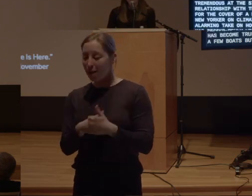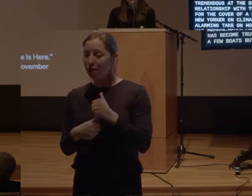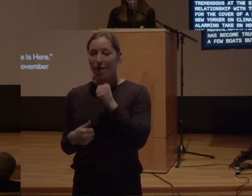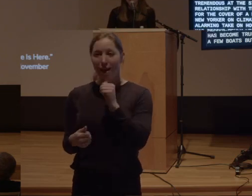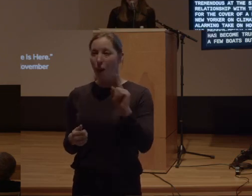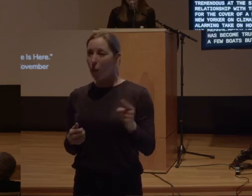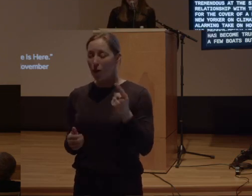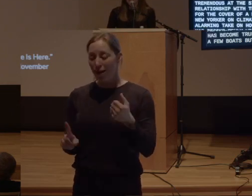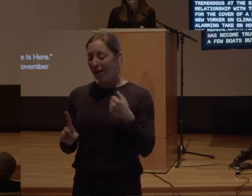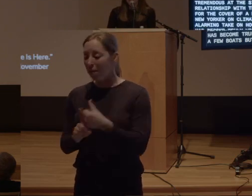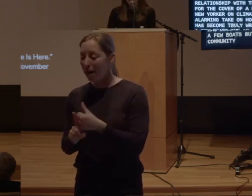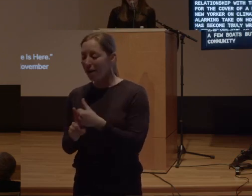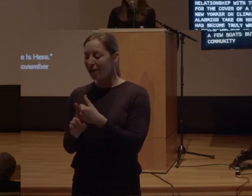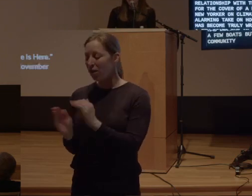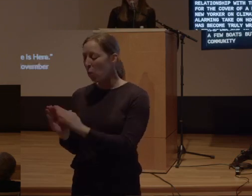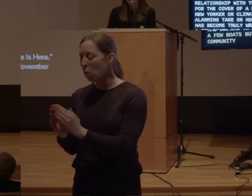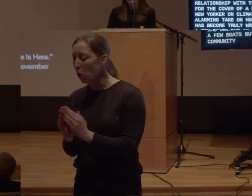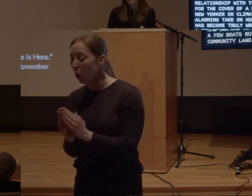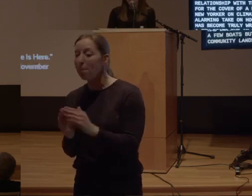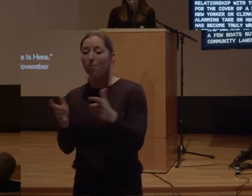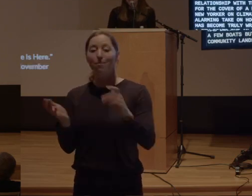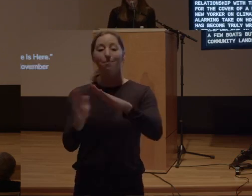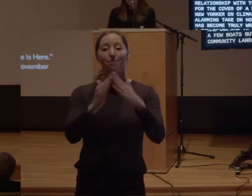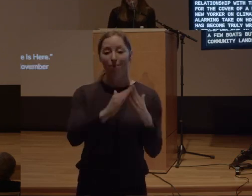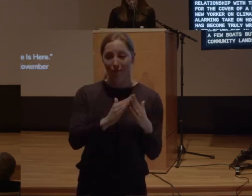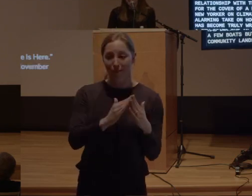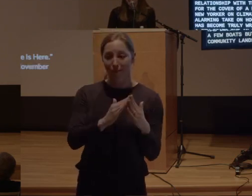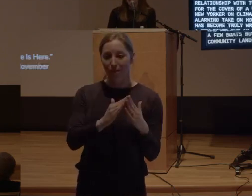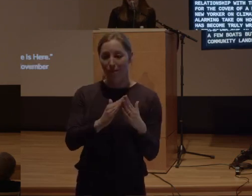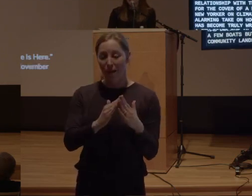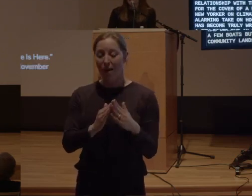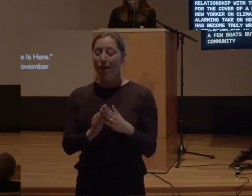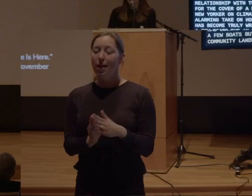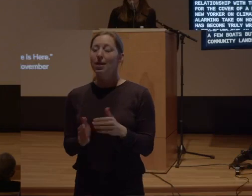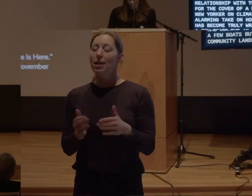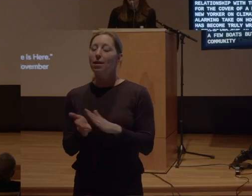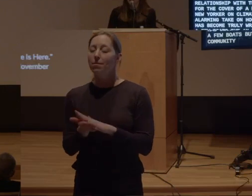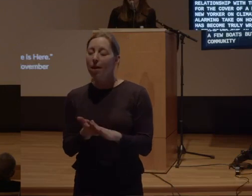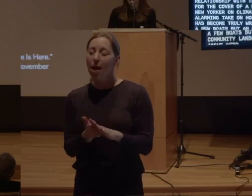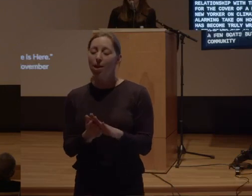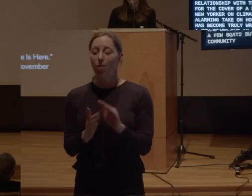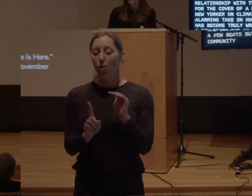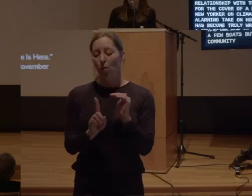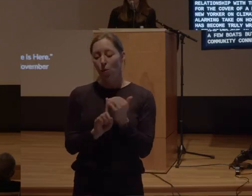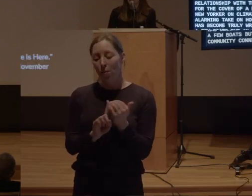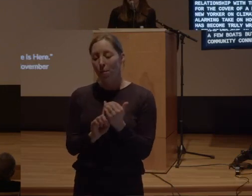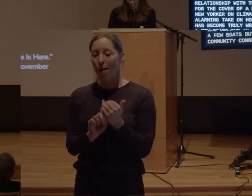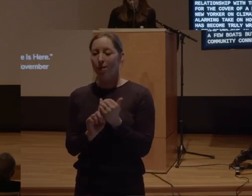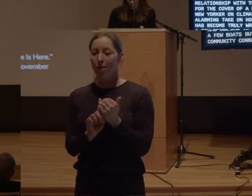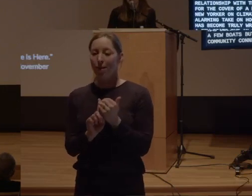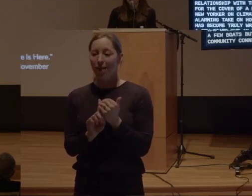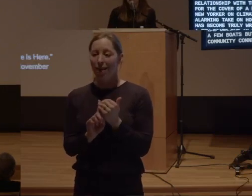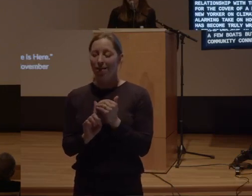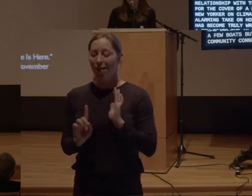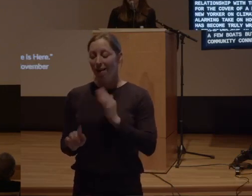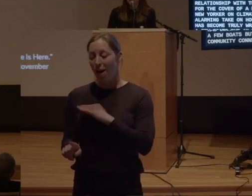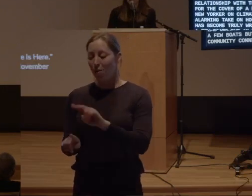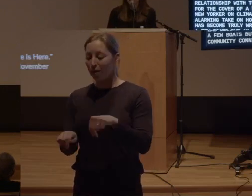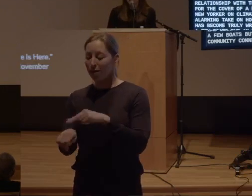For the global community, landscape imagery can serve to remind us of our deep and abiding connection to our natural